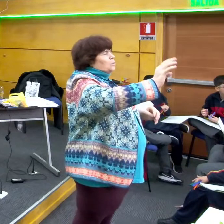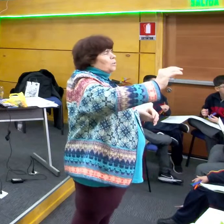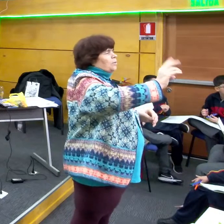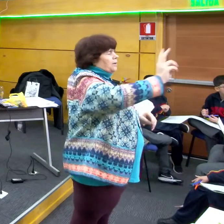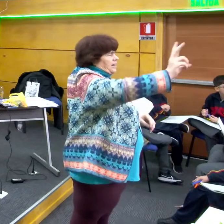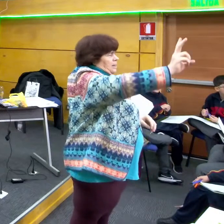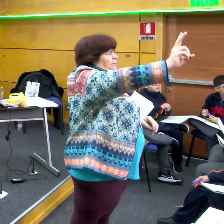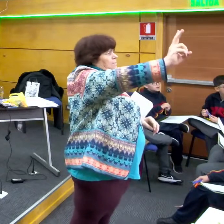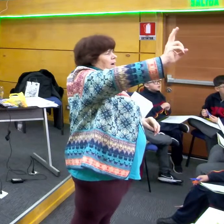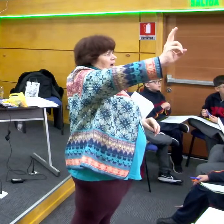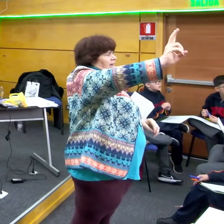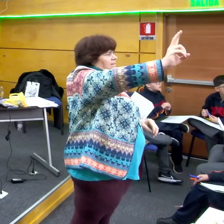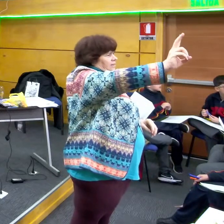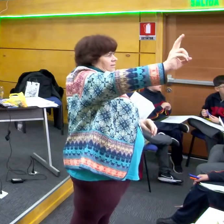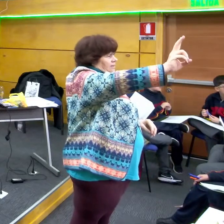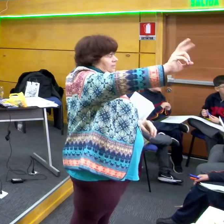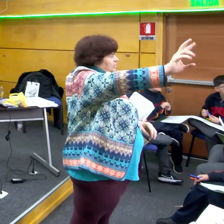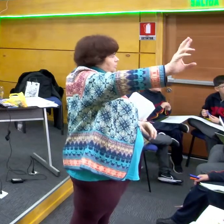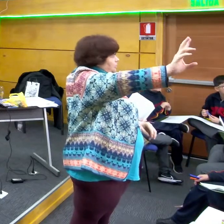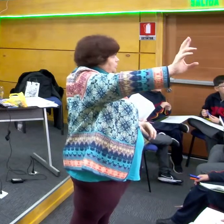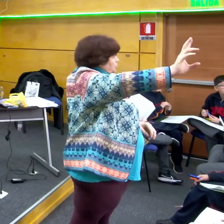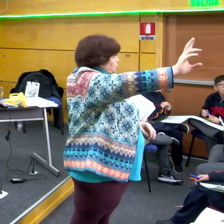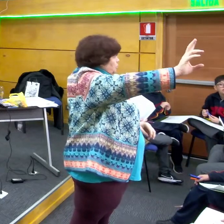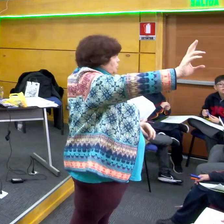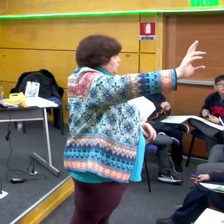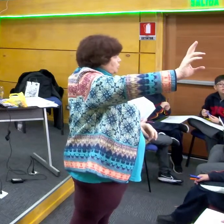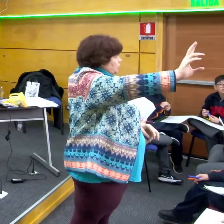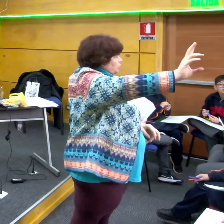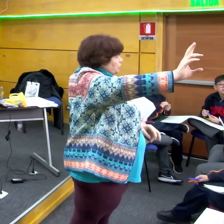And keep